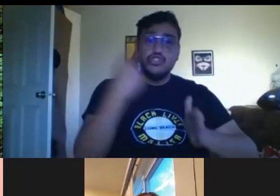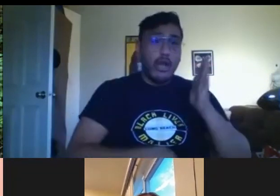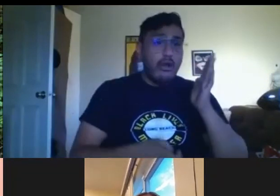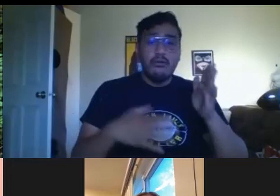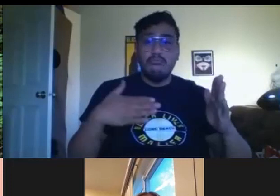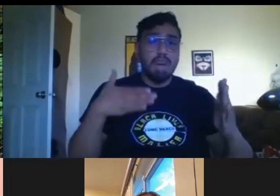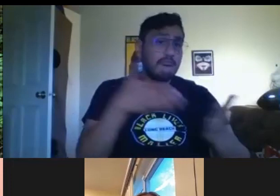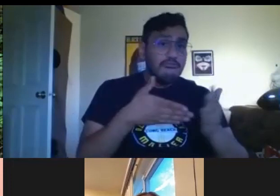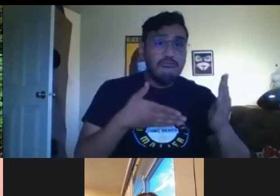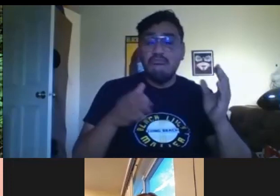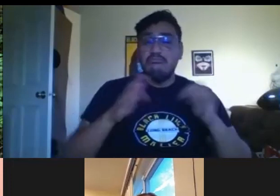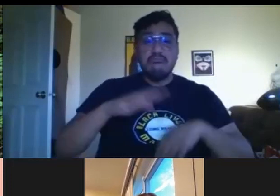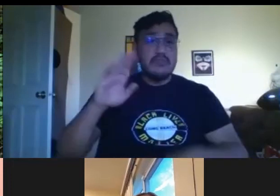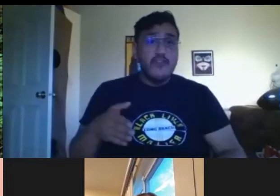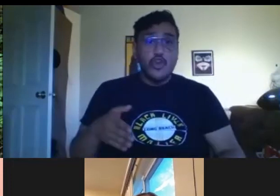attorney, Jackie Lacey,